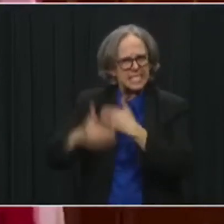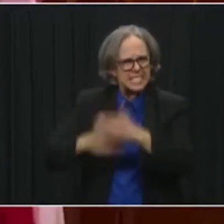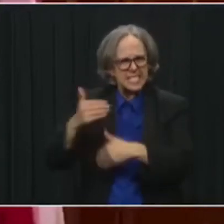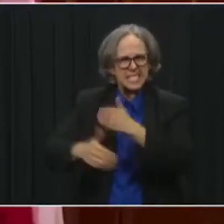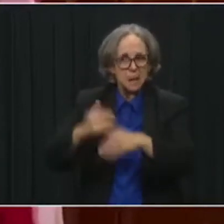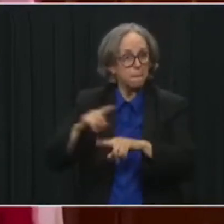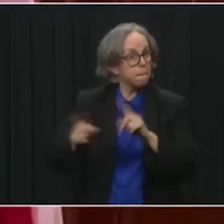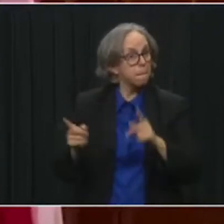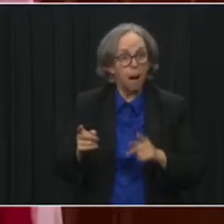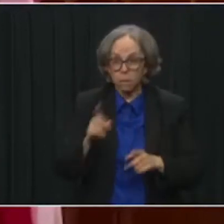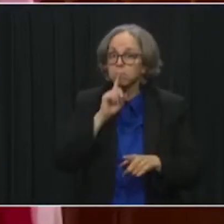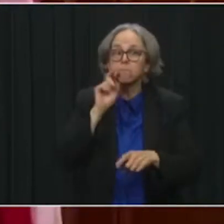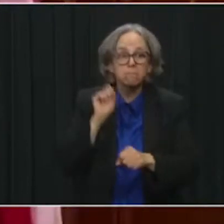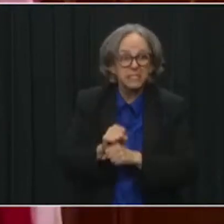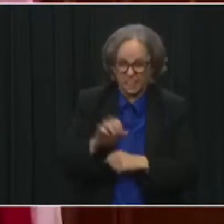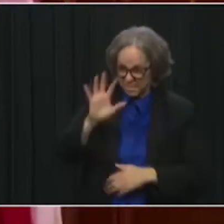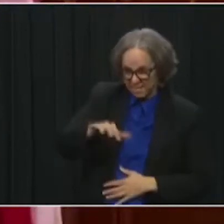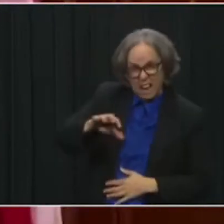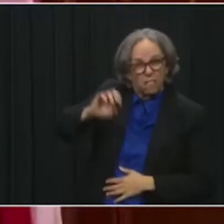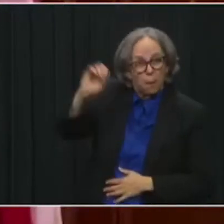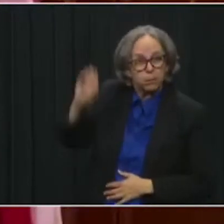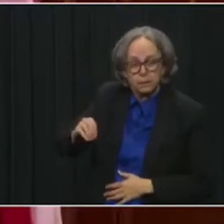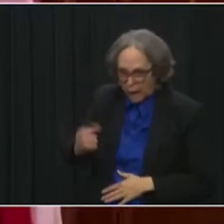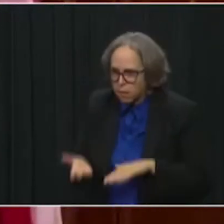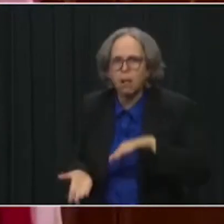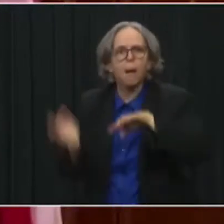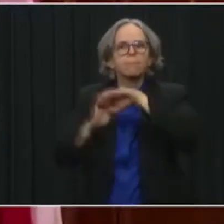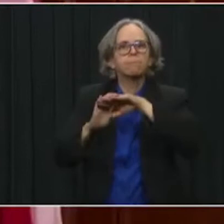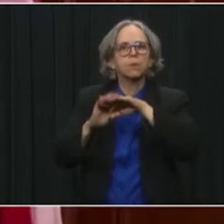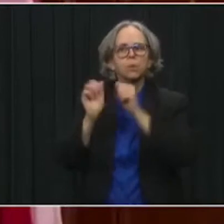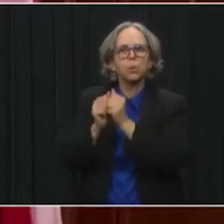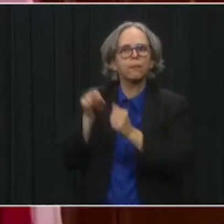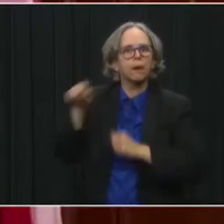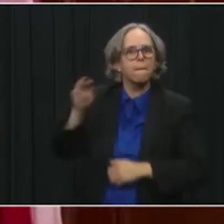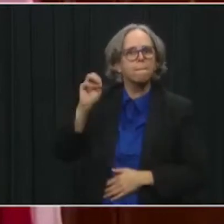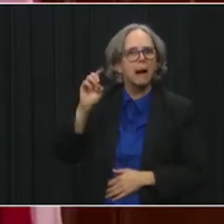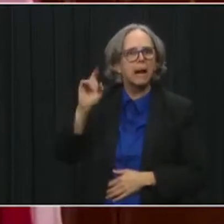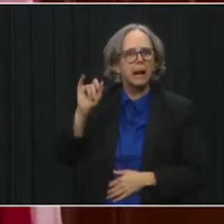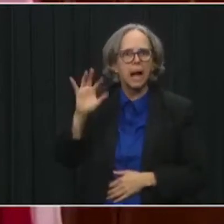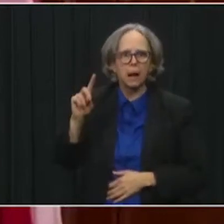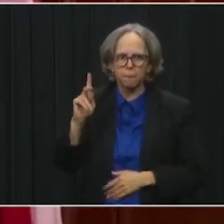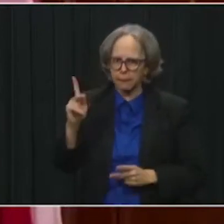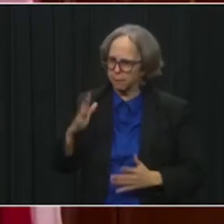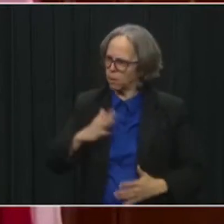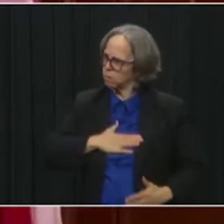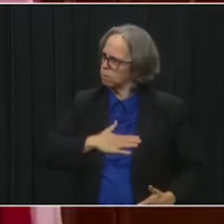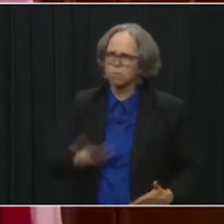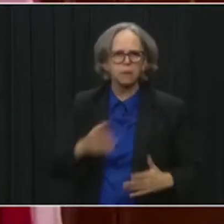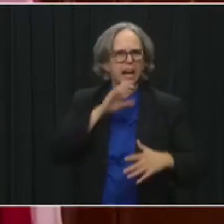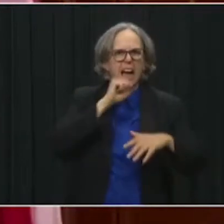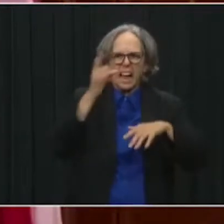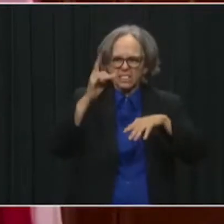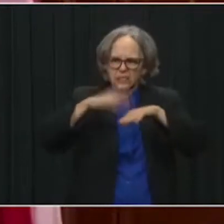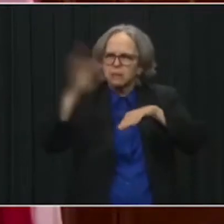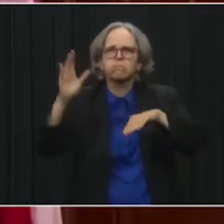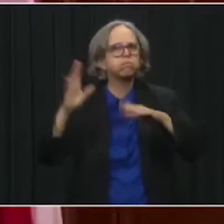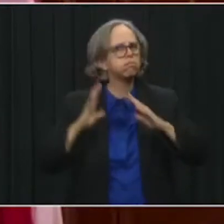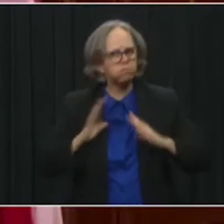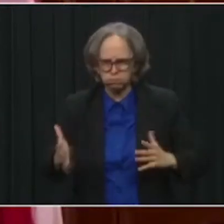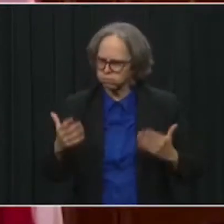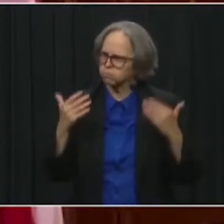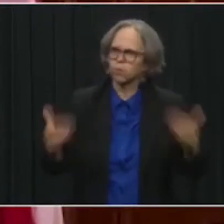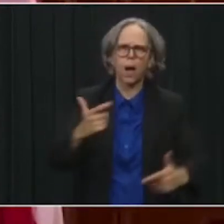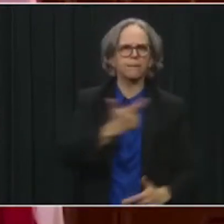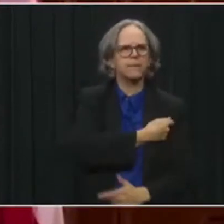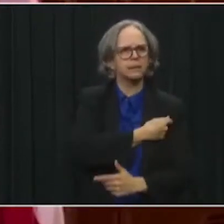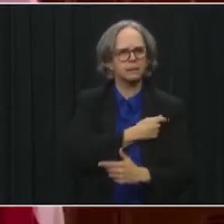in Medicaid members 18 and older who have completed vaccinations since we issued a challenge to our managed care plans. And so